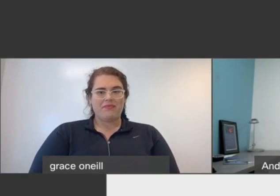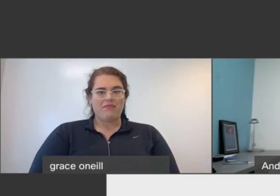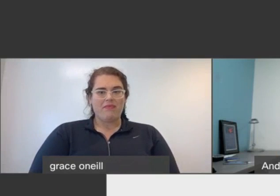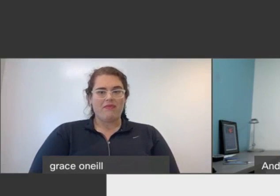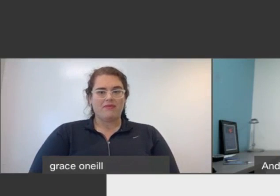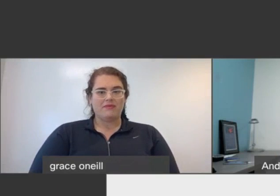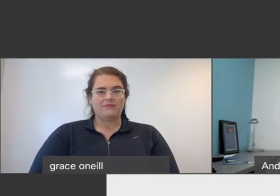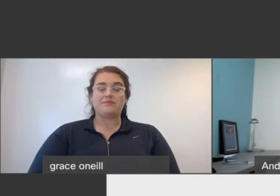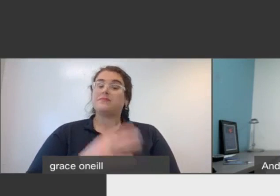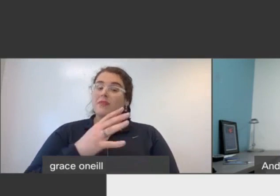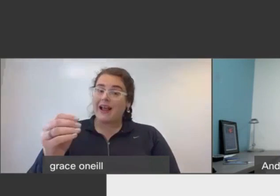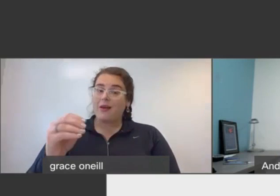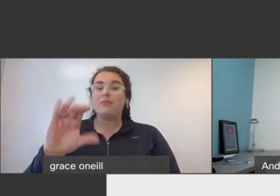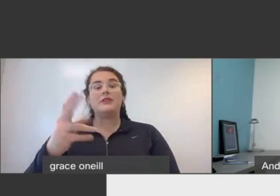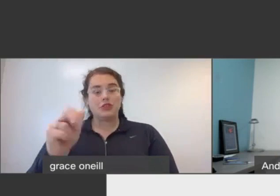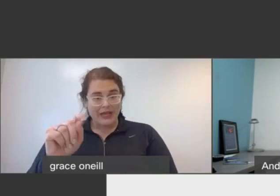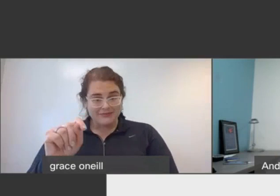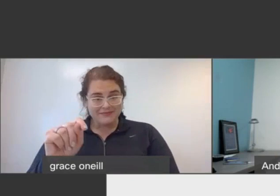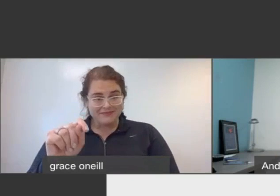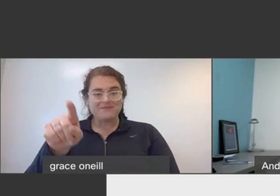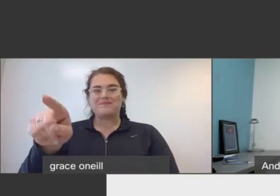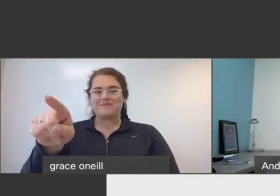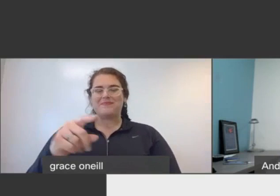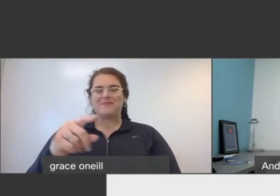And in the chat, there is